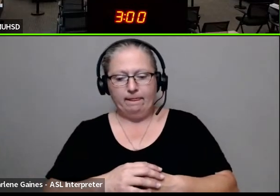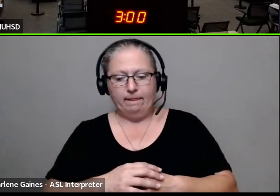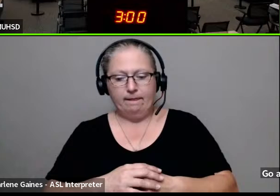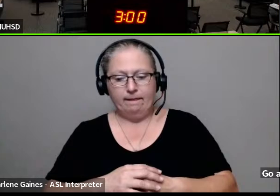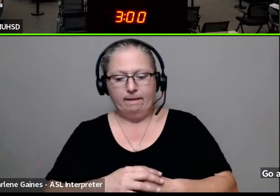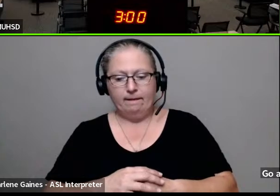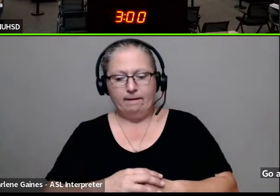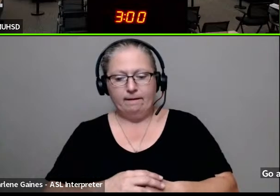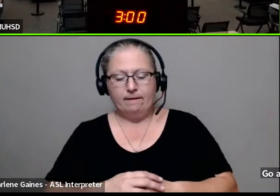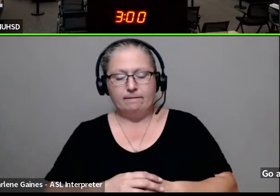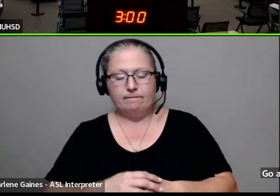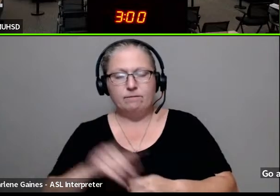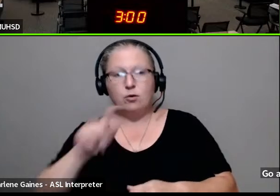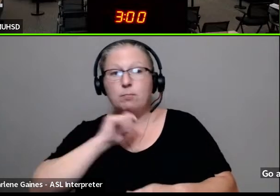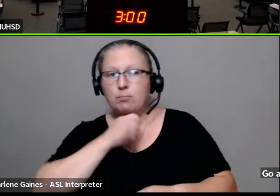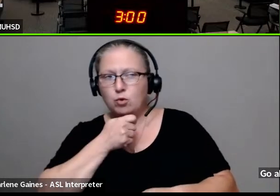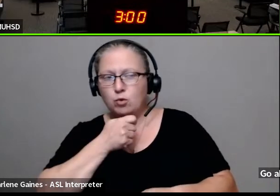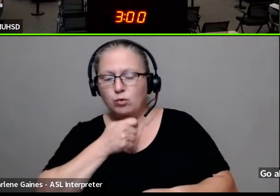You are muted.